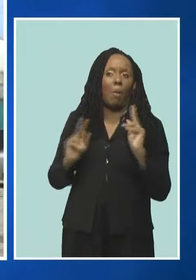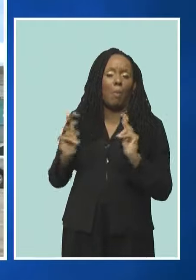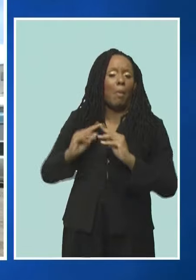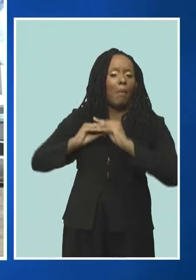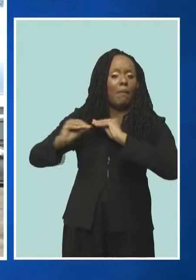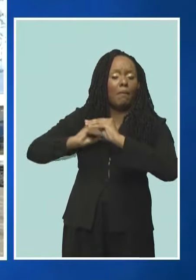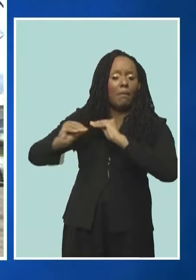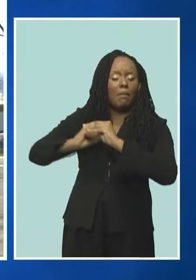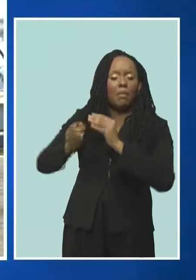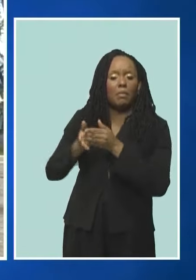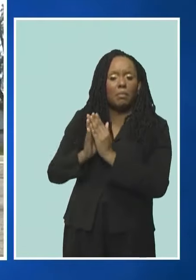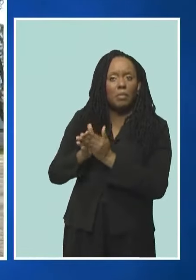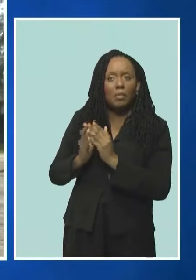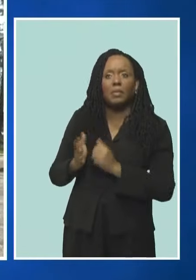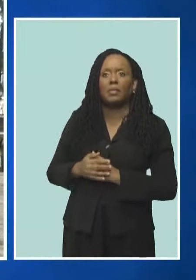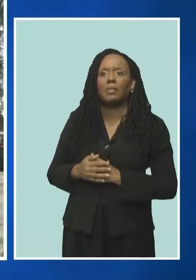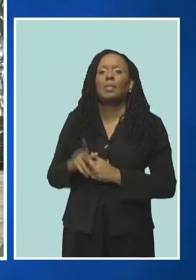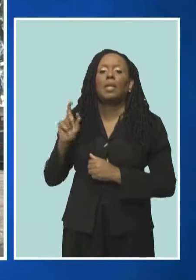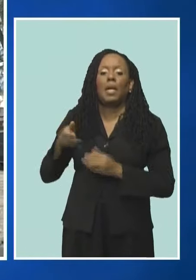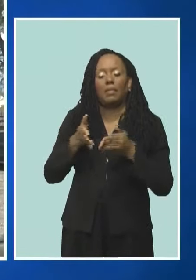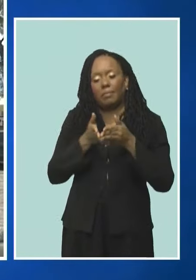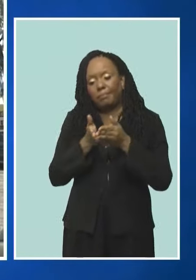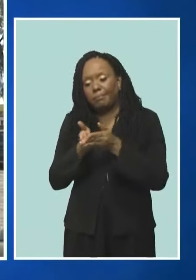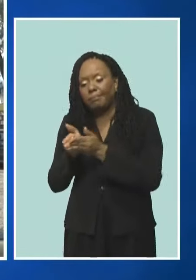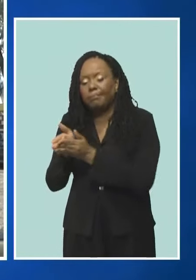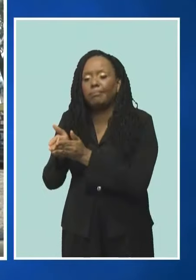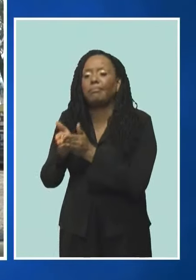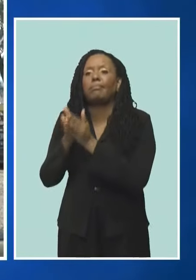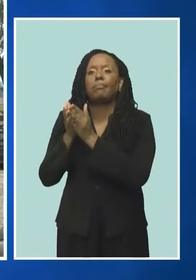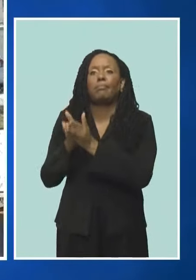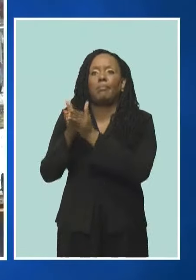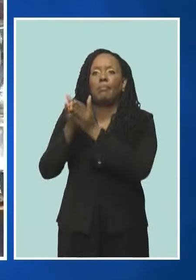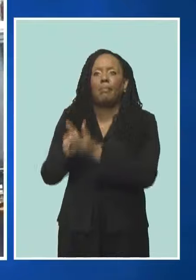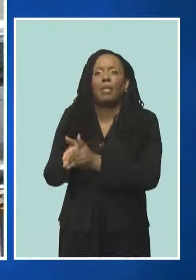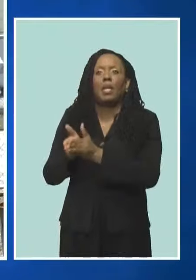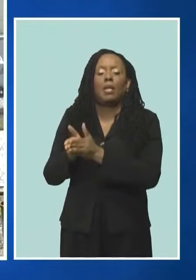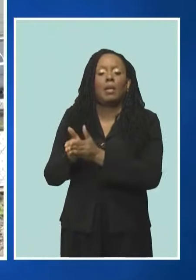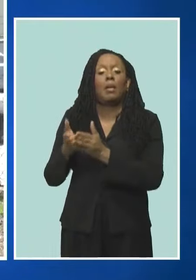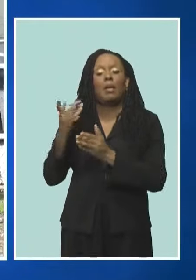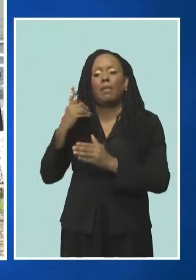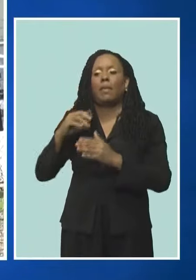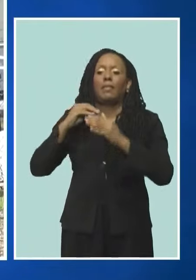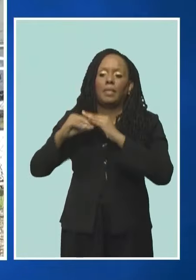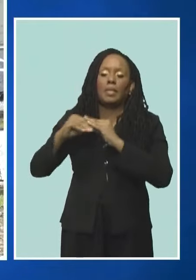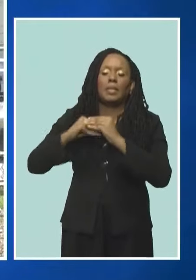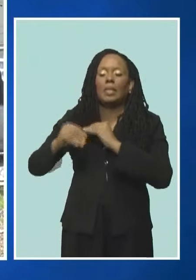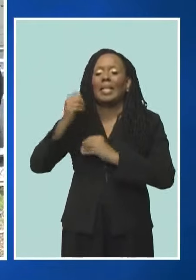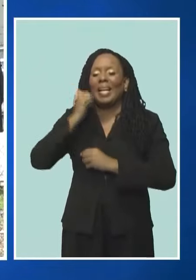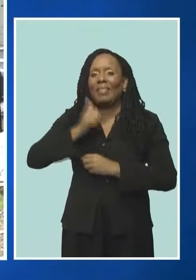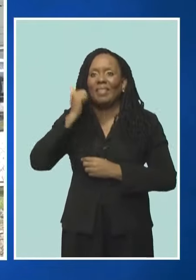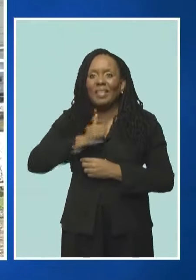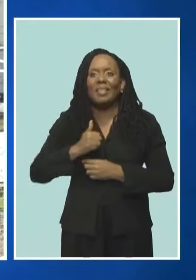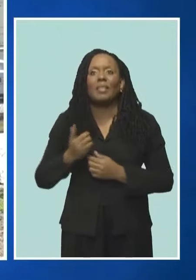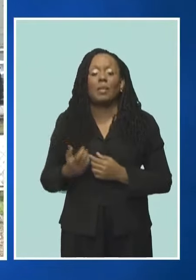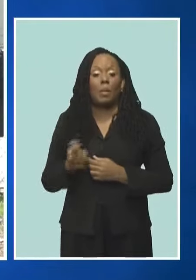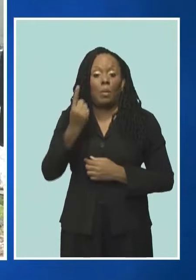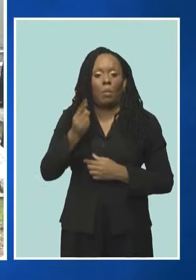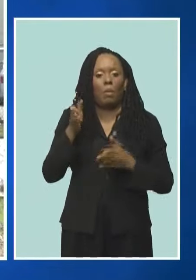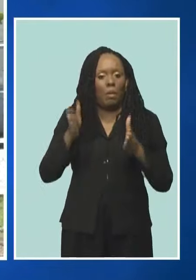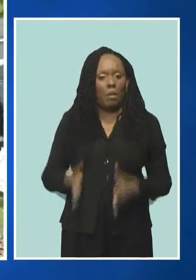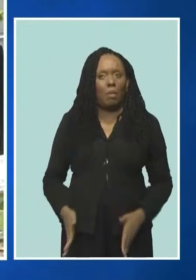and taken to the various boatyards for repair. Terry Downs, who operates at Harbour Road, specializes in the repair of